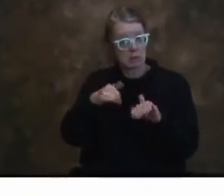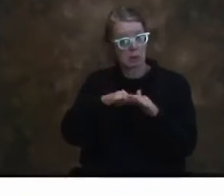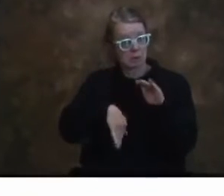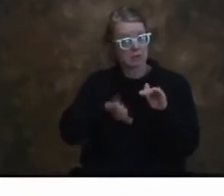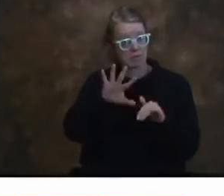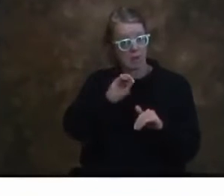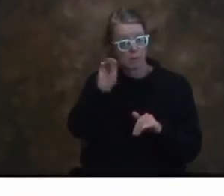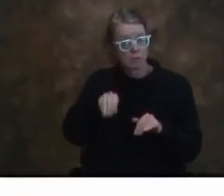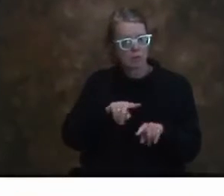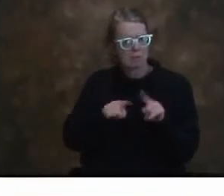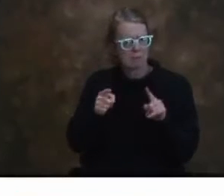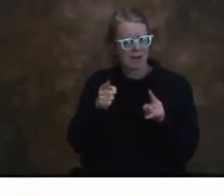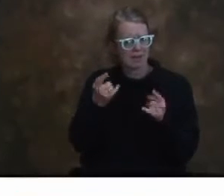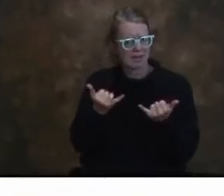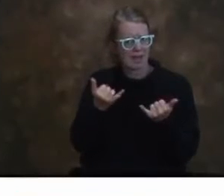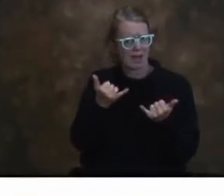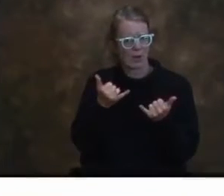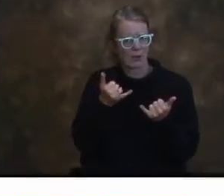are a week away from Thanksgiving.